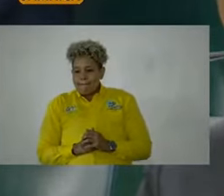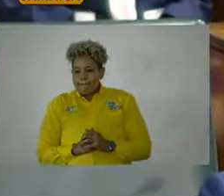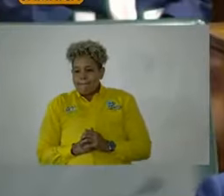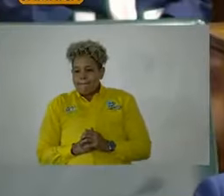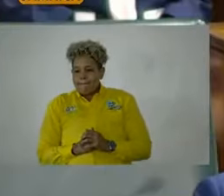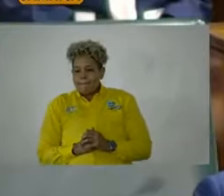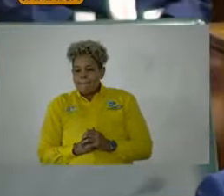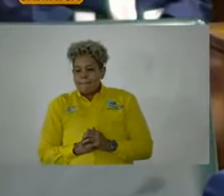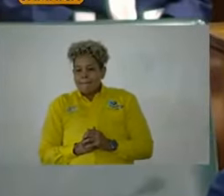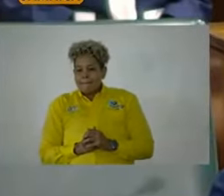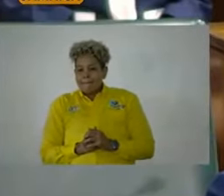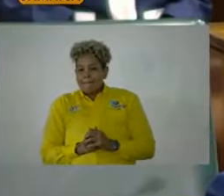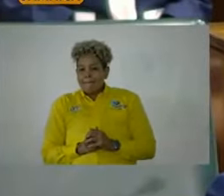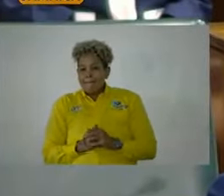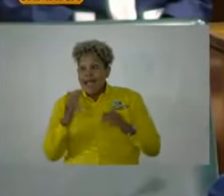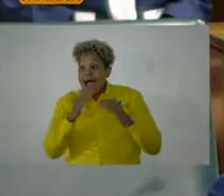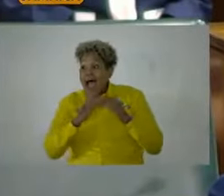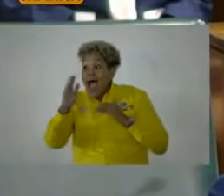After